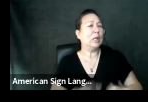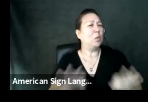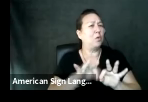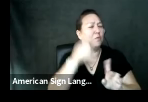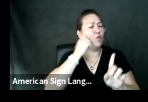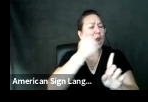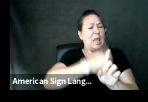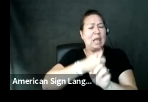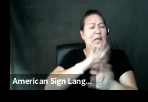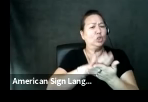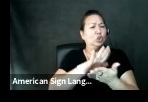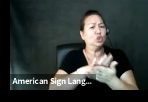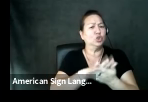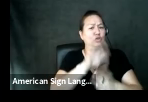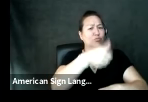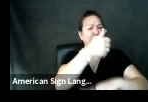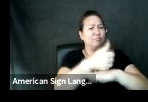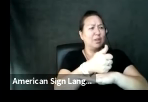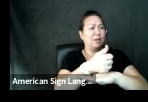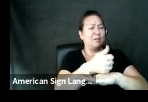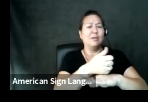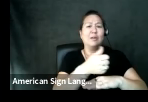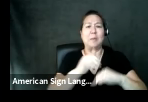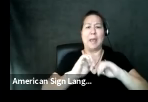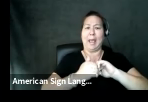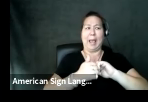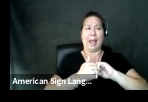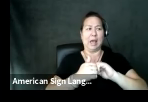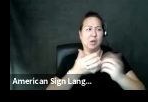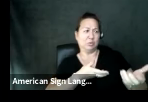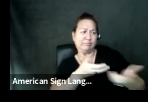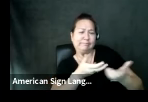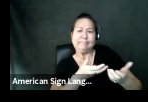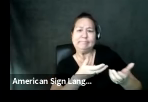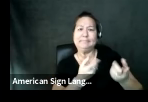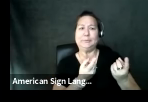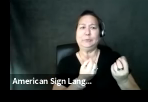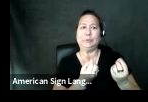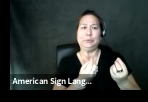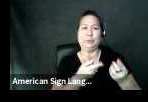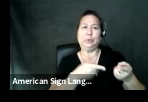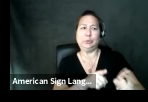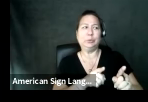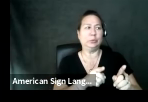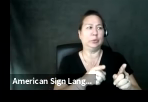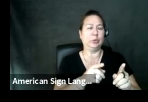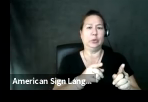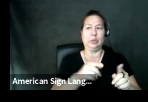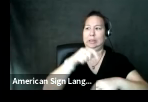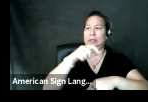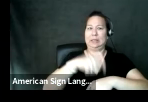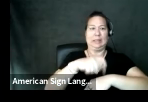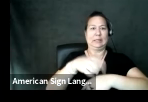child having a disability, meaning they require special education, and students experiencing learning loss due